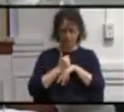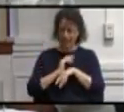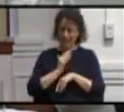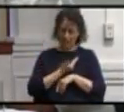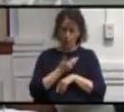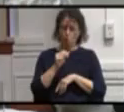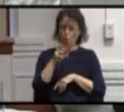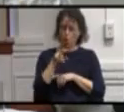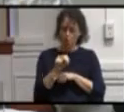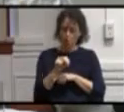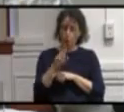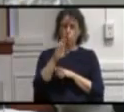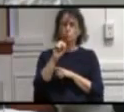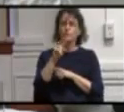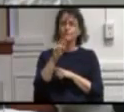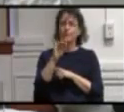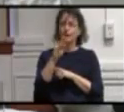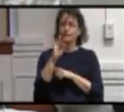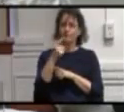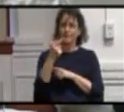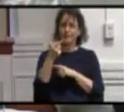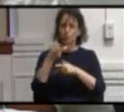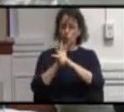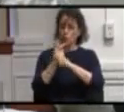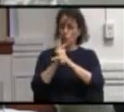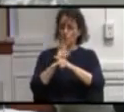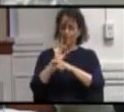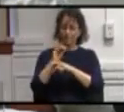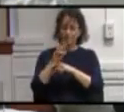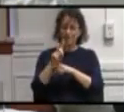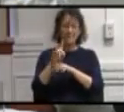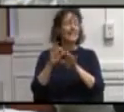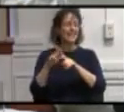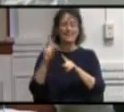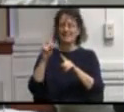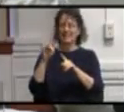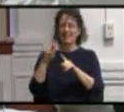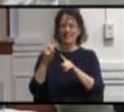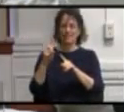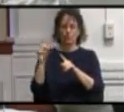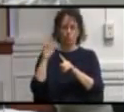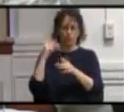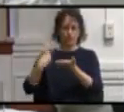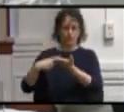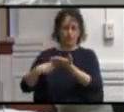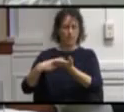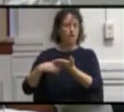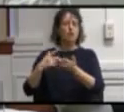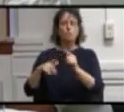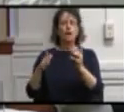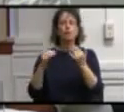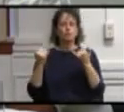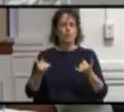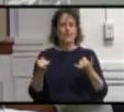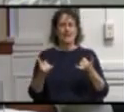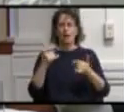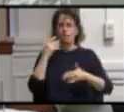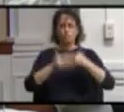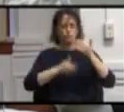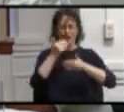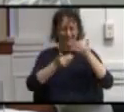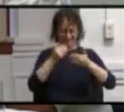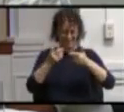know, we haven't got that far, but that's what David's going to talk about. But I think the process, it's getting sugared out so that I think everybody